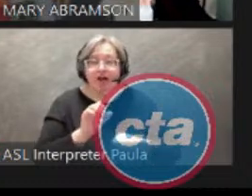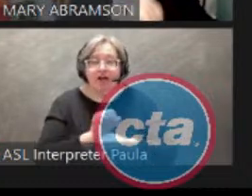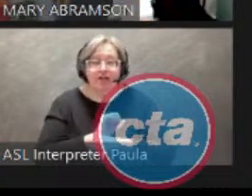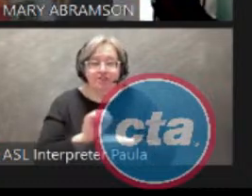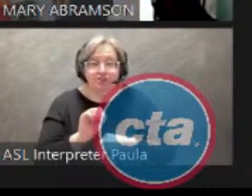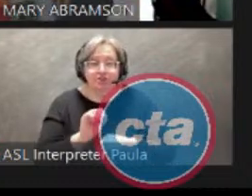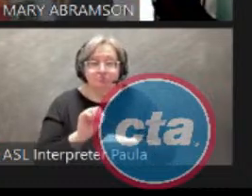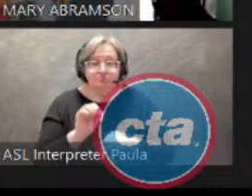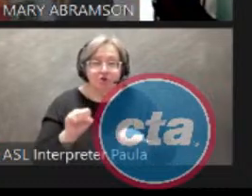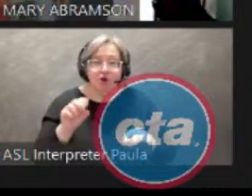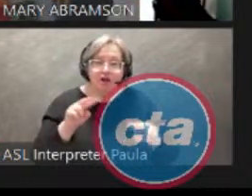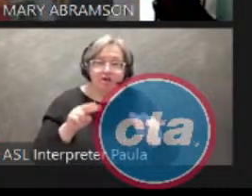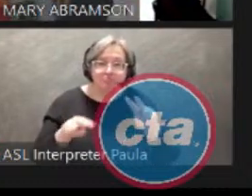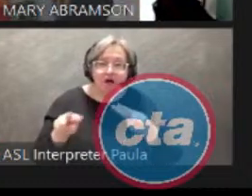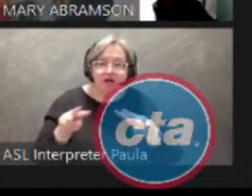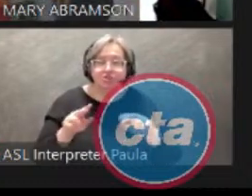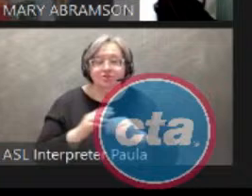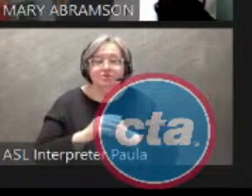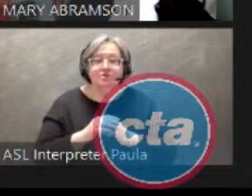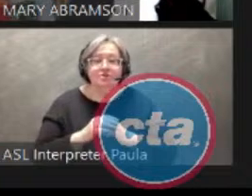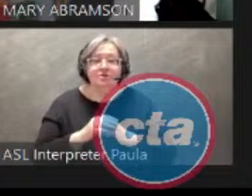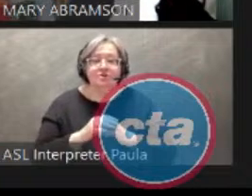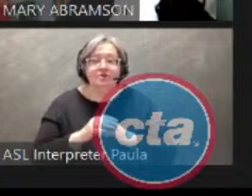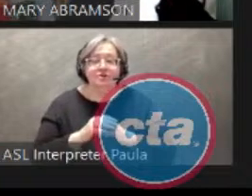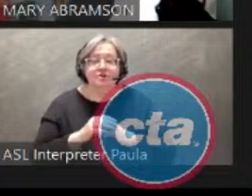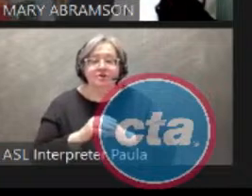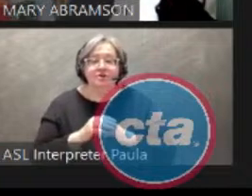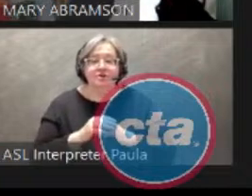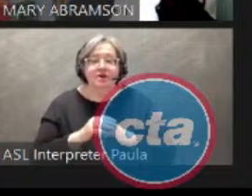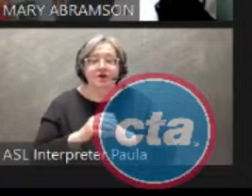like monitored in terms of like how much,